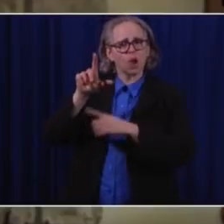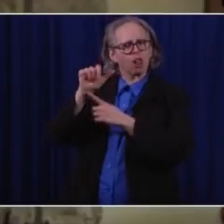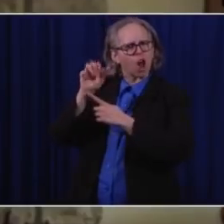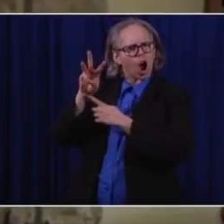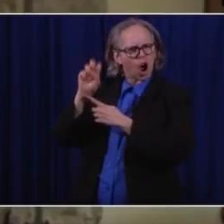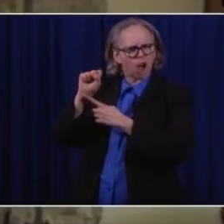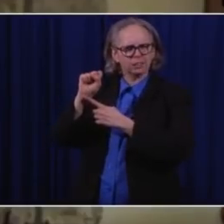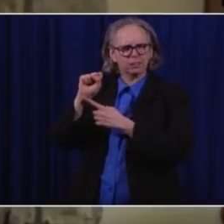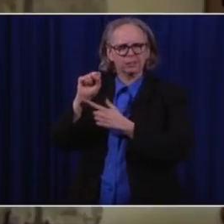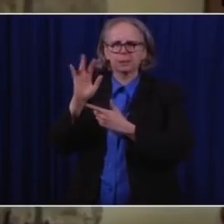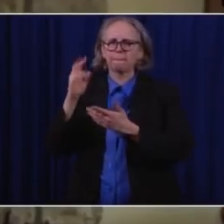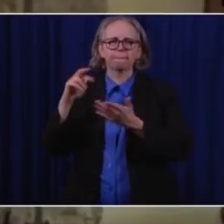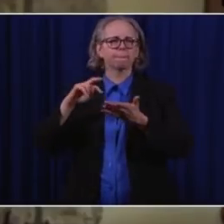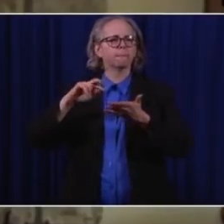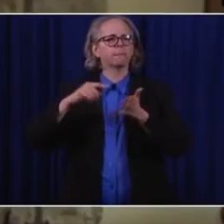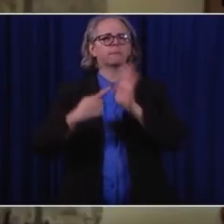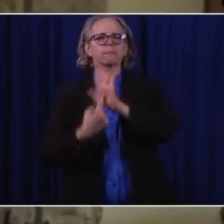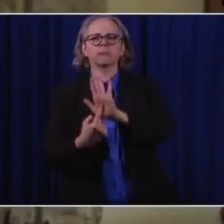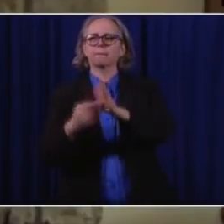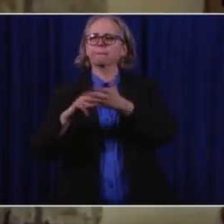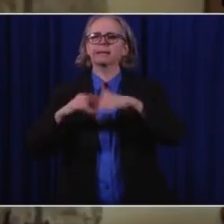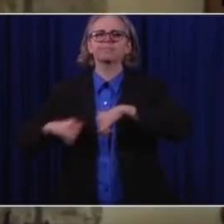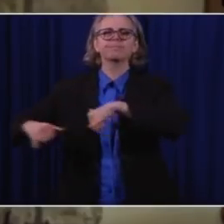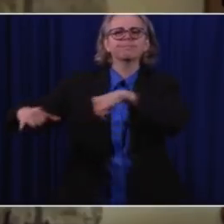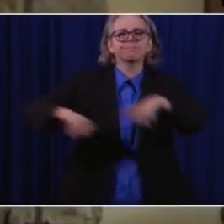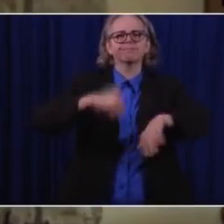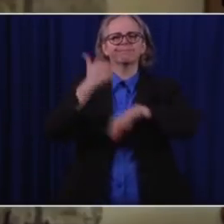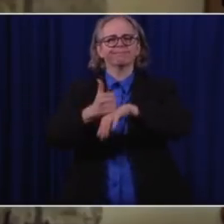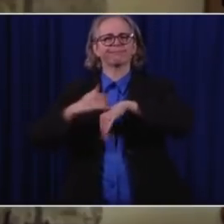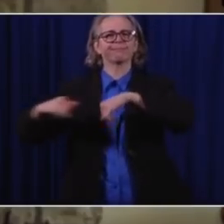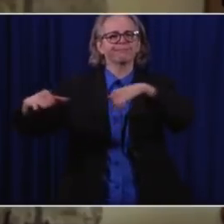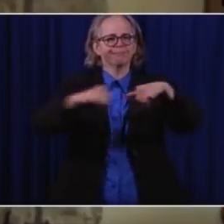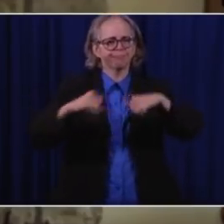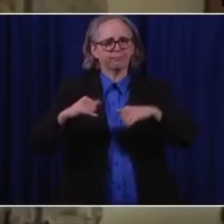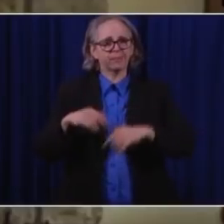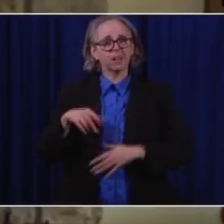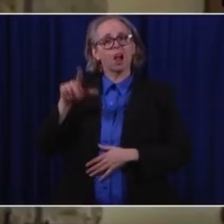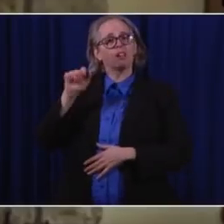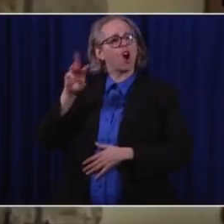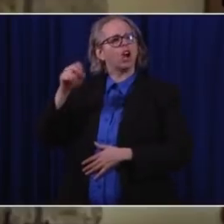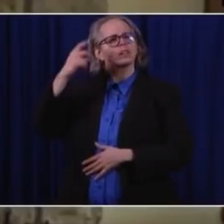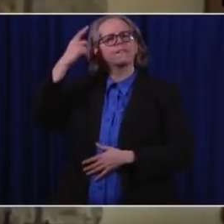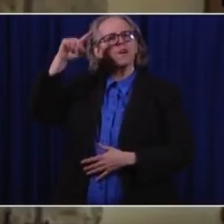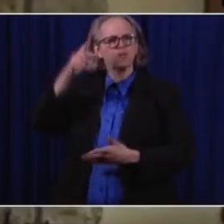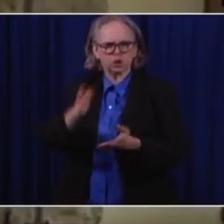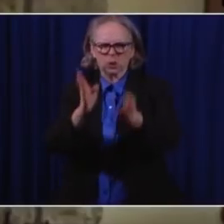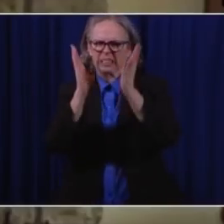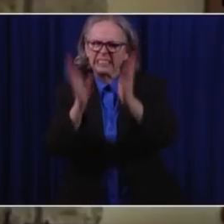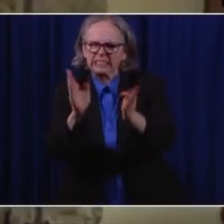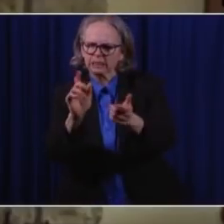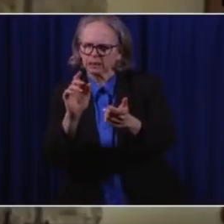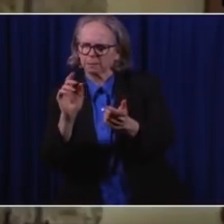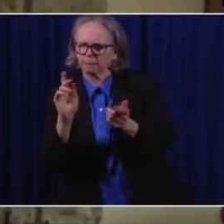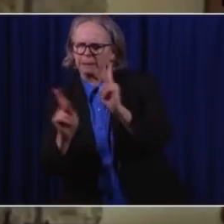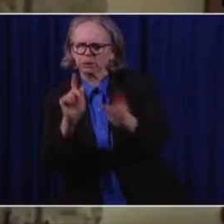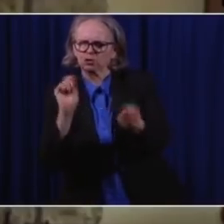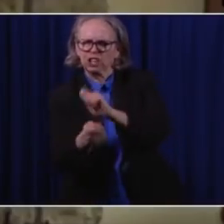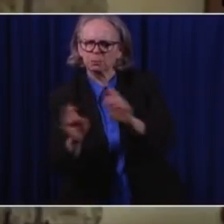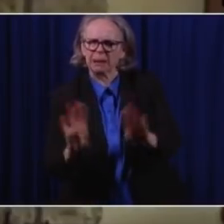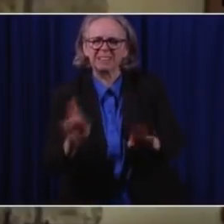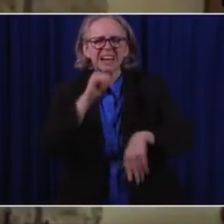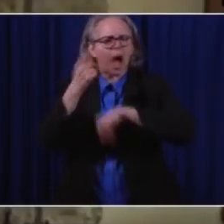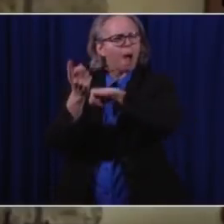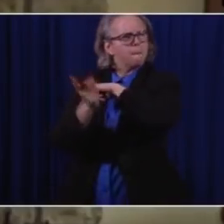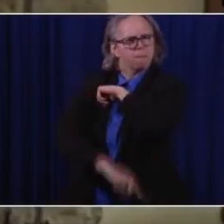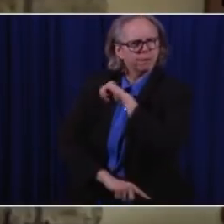change behavior more than they do to try to, be punitive. This curfew is not meant as a punitive